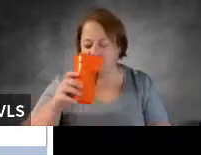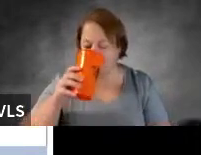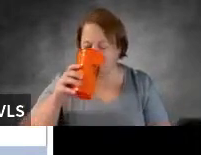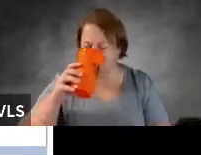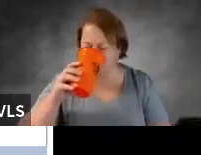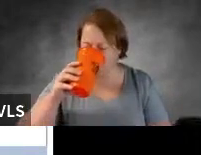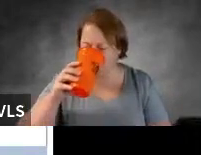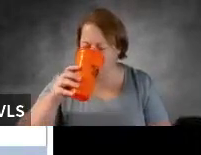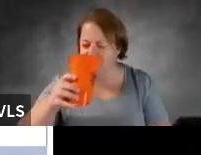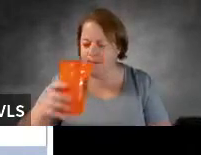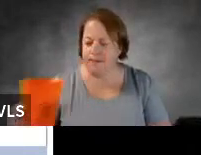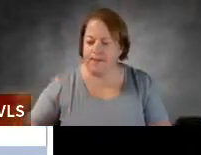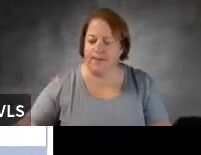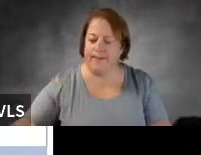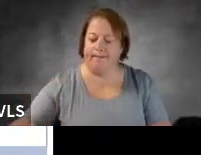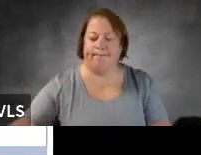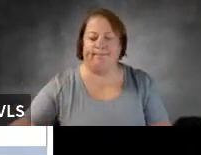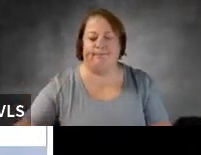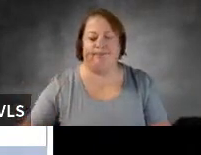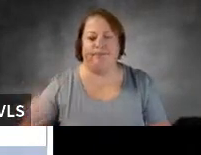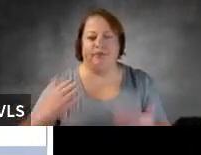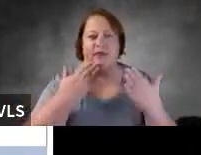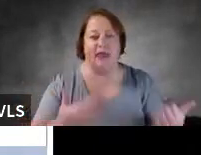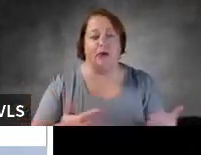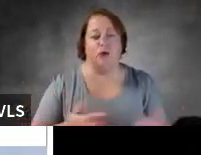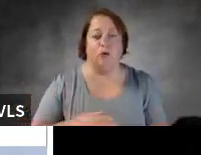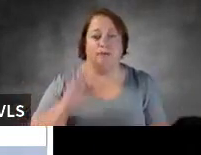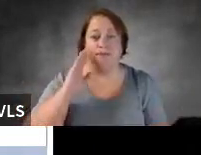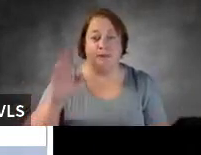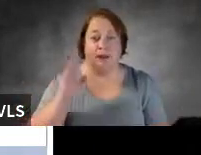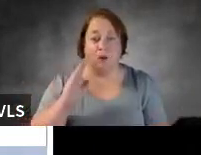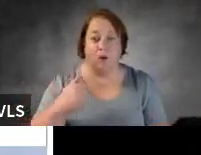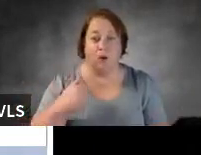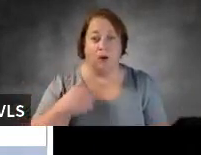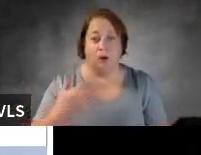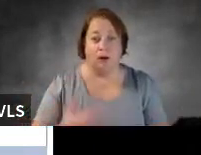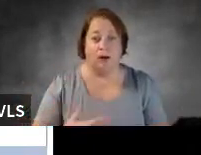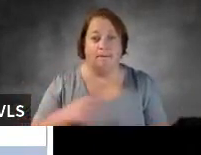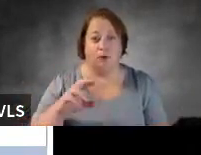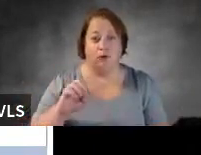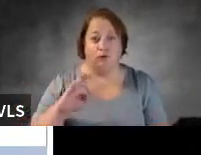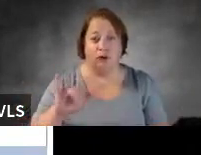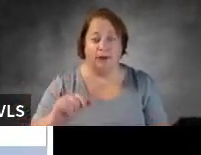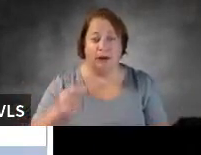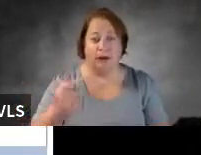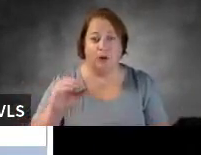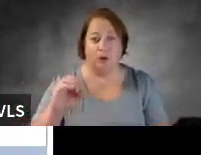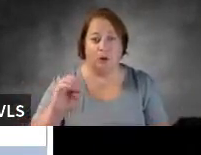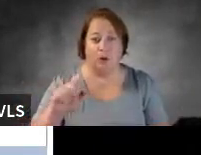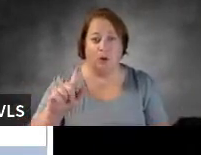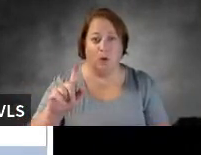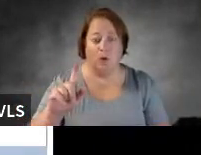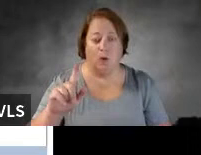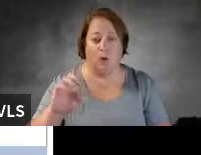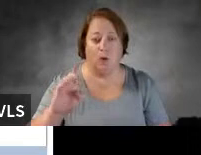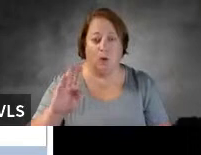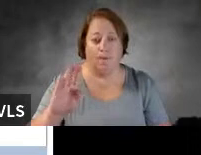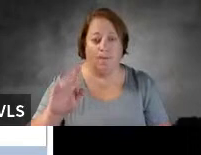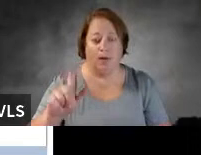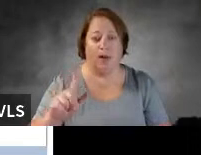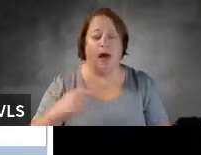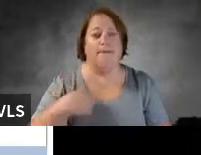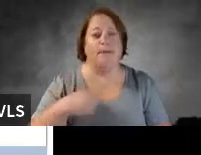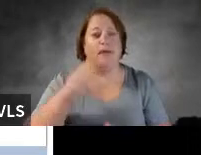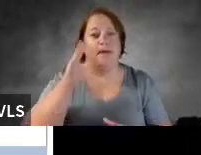Thank you so much, Dr. Cuneo. Hi, everyone. I am Rebbe Goebel, and I am the Parent Advisory